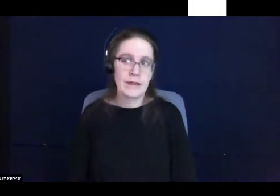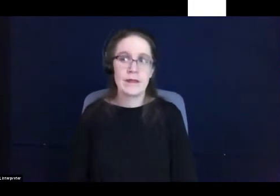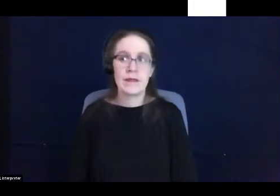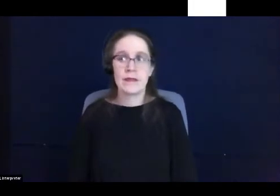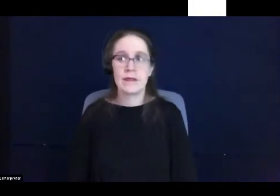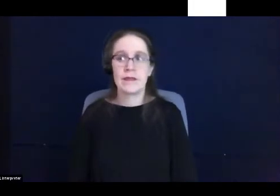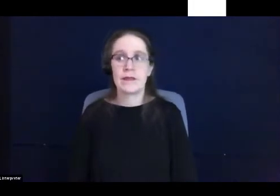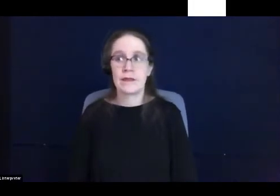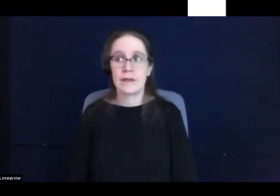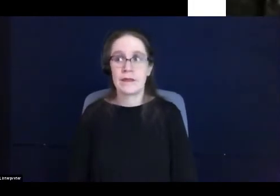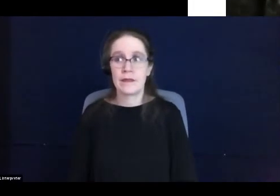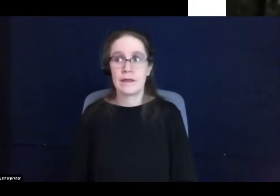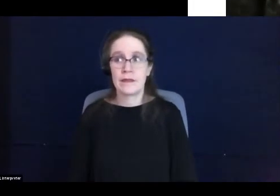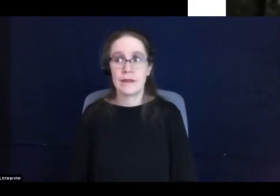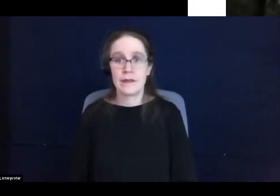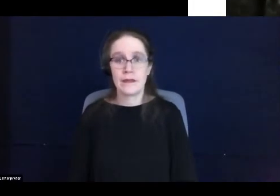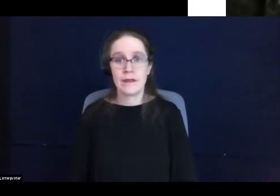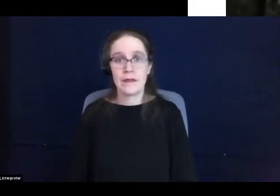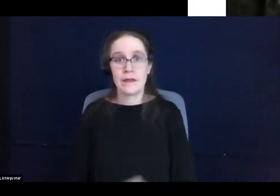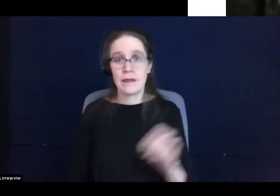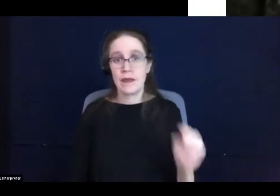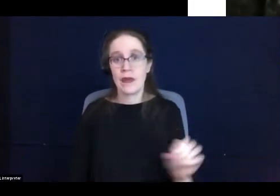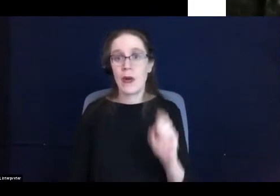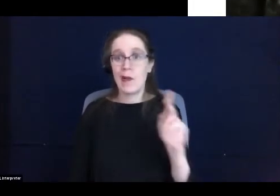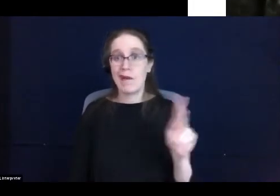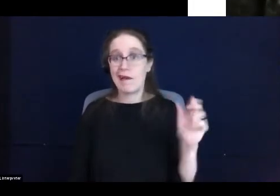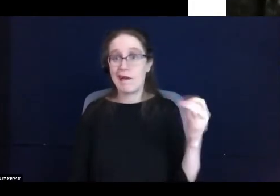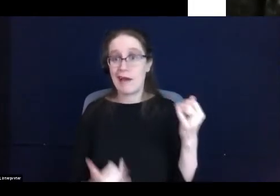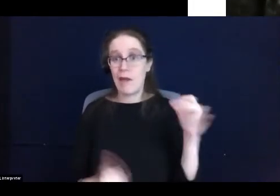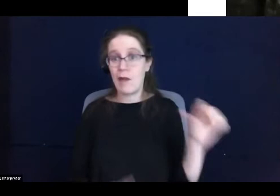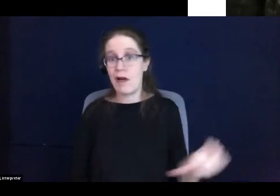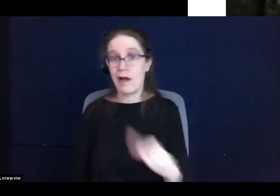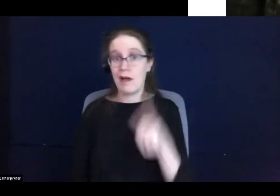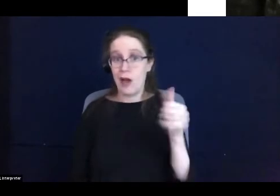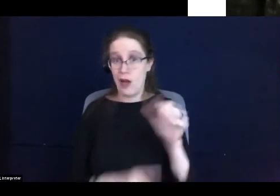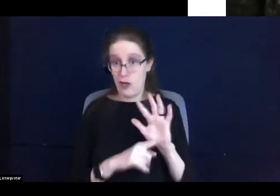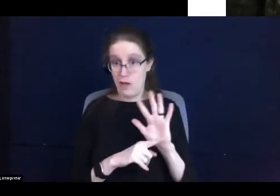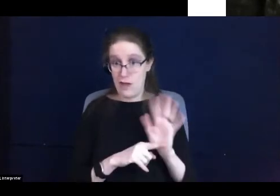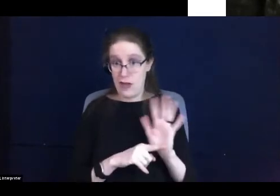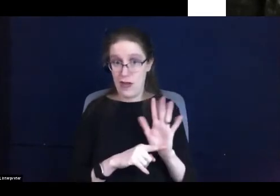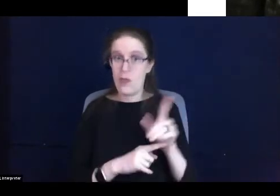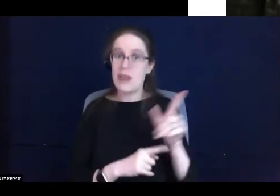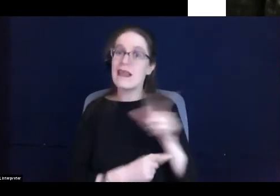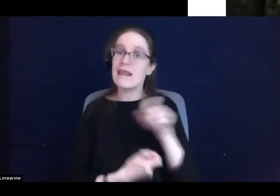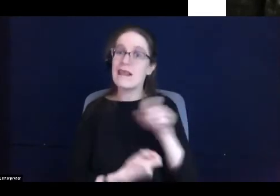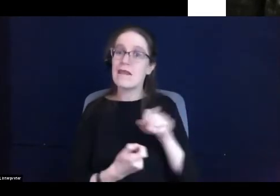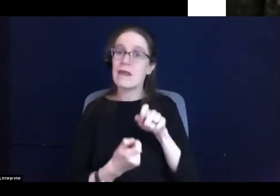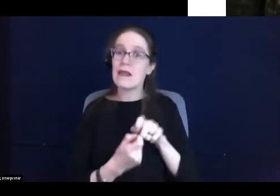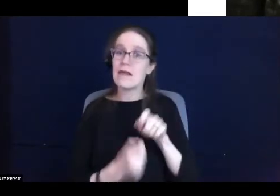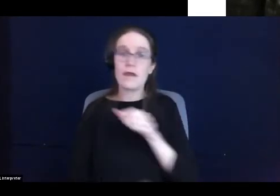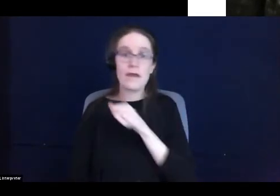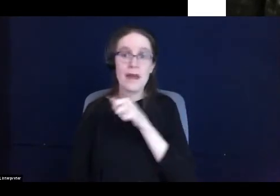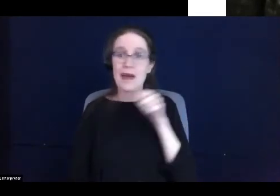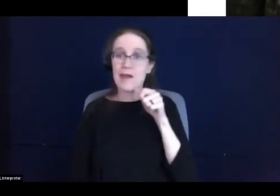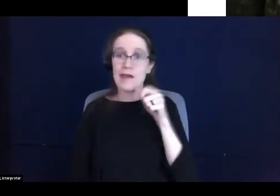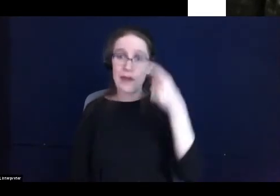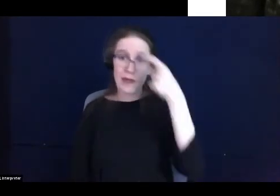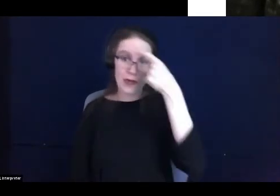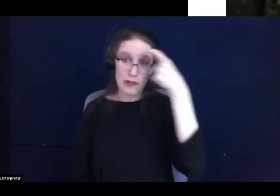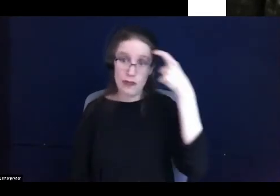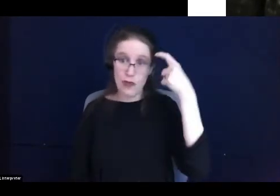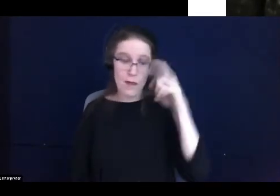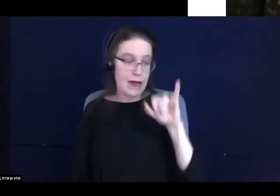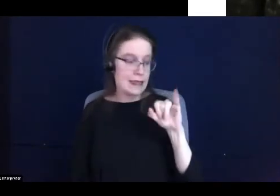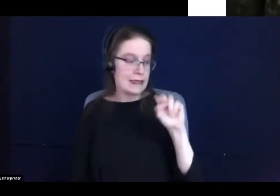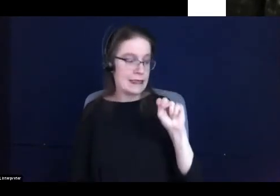Okay, so now we're going to watch another video. And this one is specifically from the Arizona Trauma Institute. And they have a